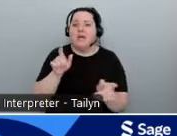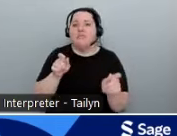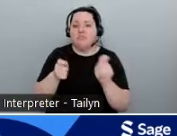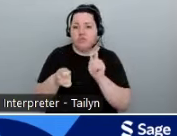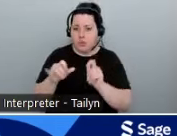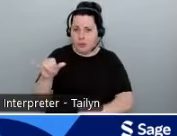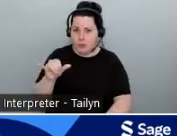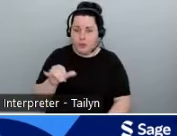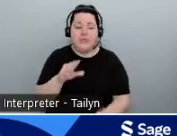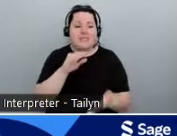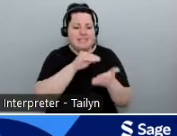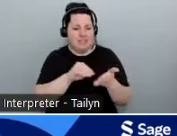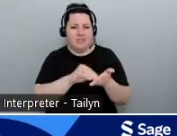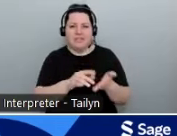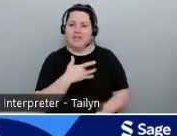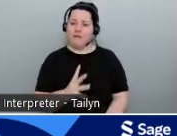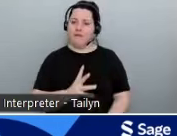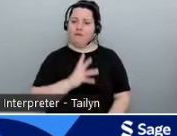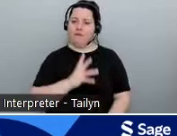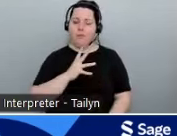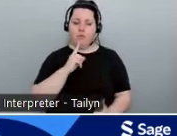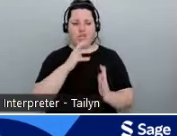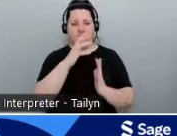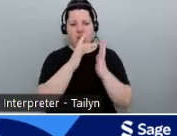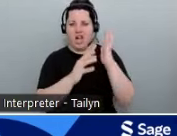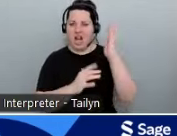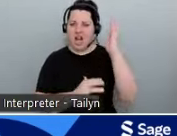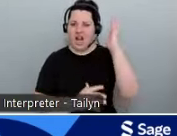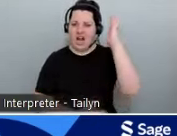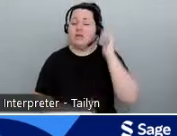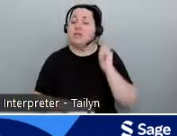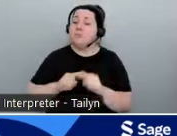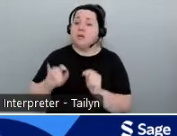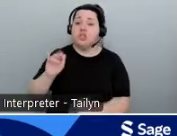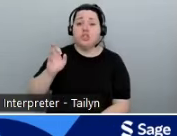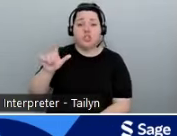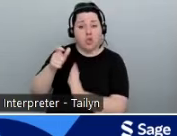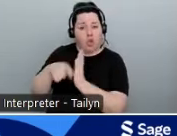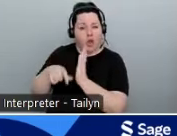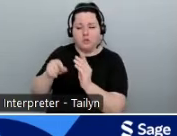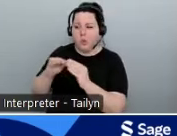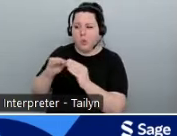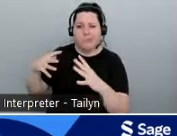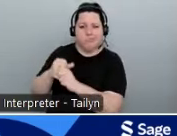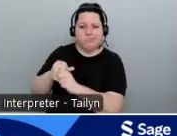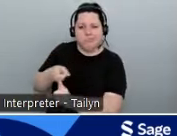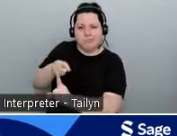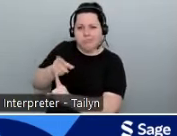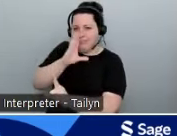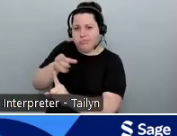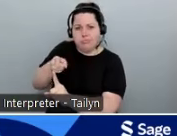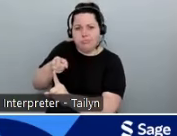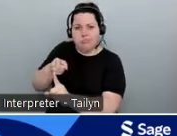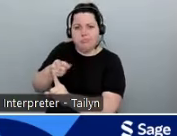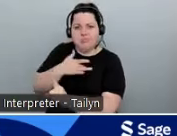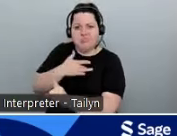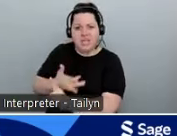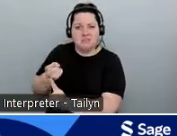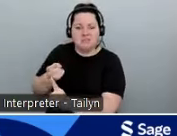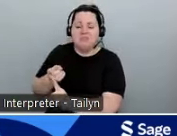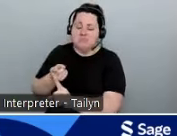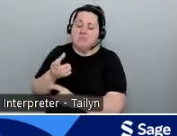Dissertations tend to be formal and lengthy, while journal articles are more concise and direct. Make sure